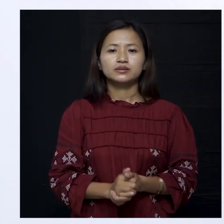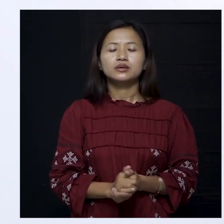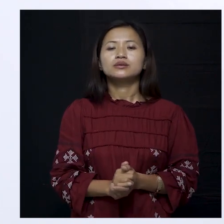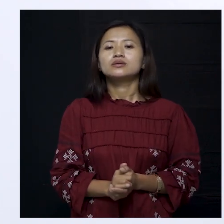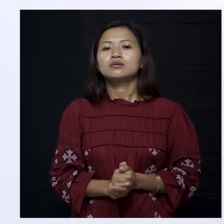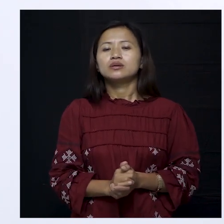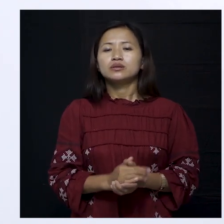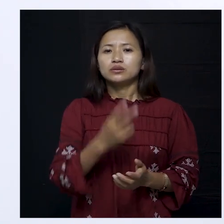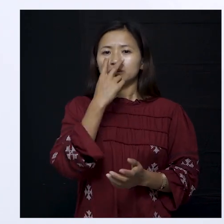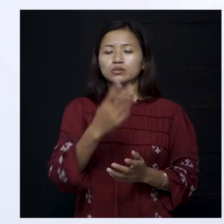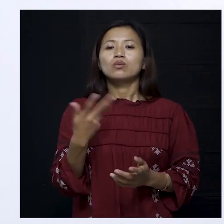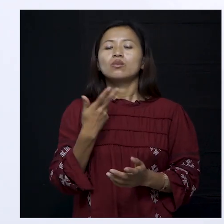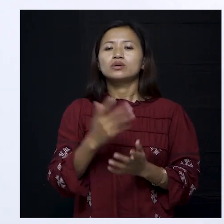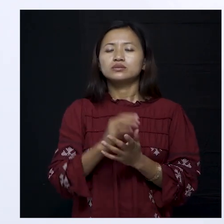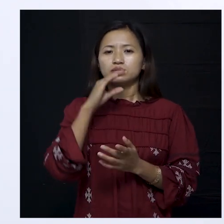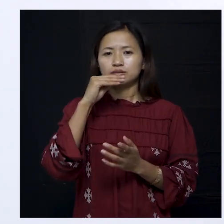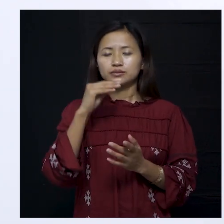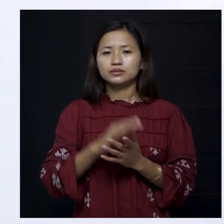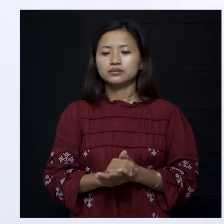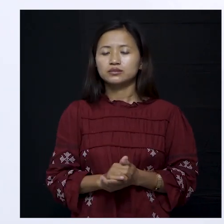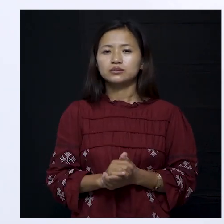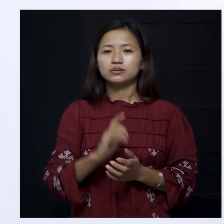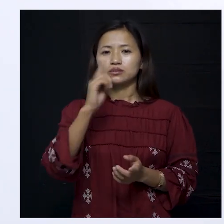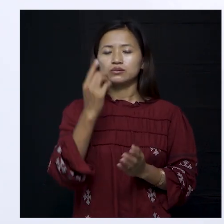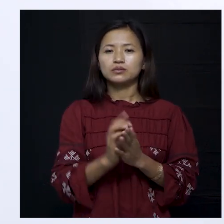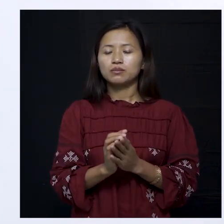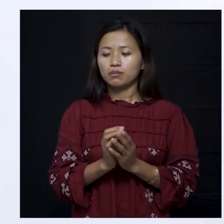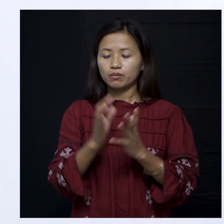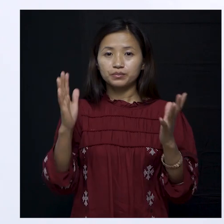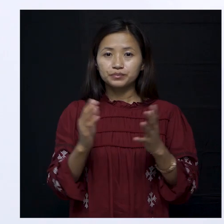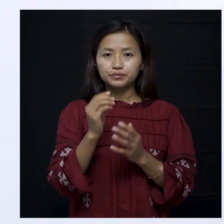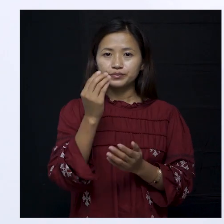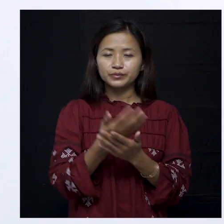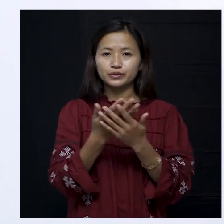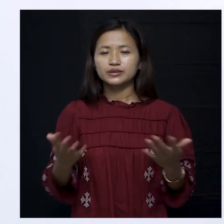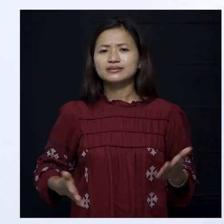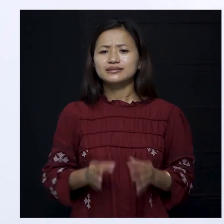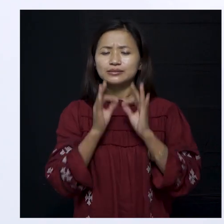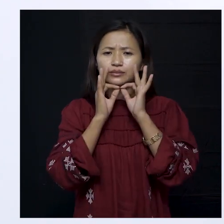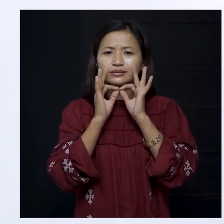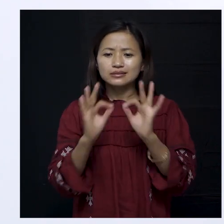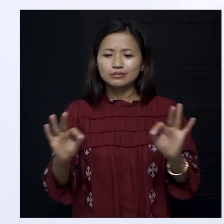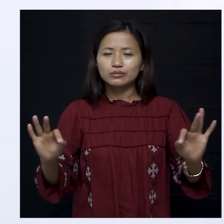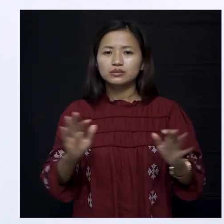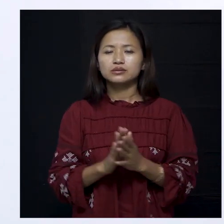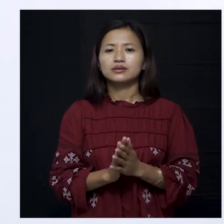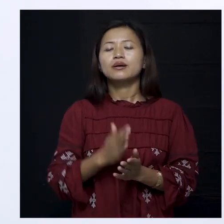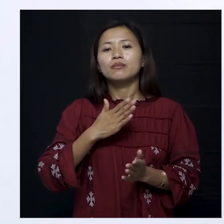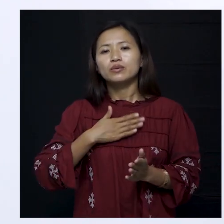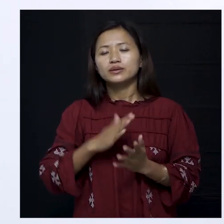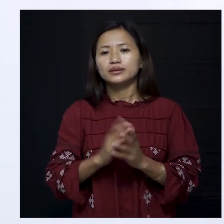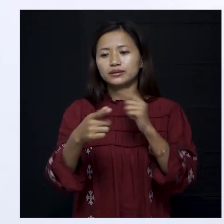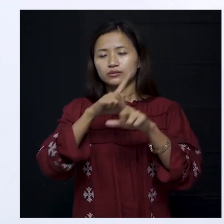listening to what you speak. And then one more thing is to keep it simple. Use of polite language is